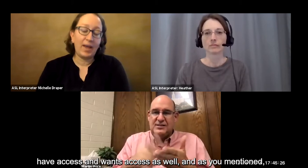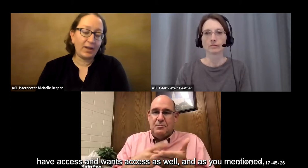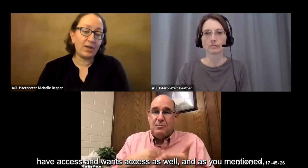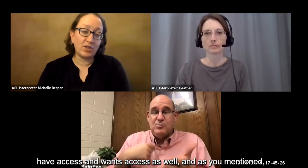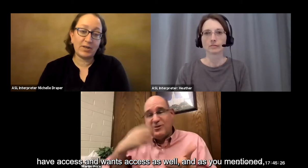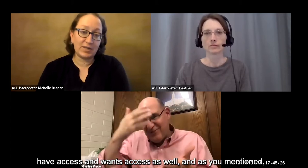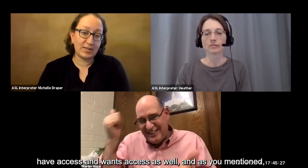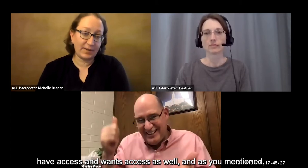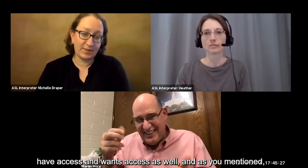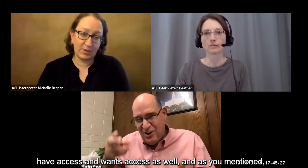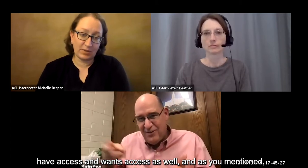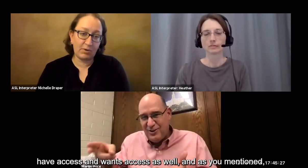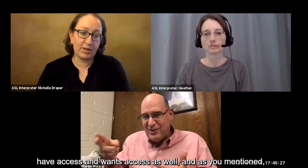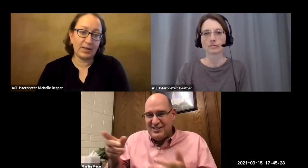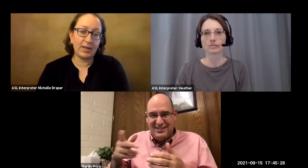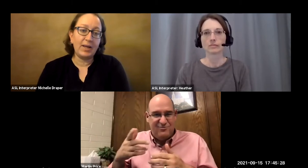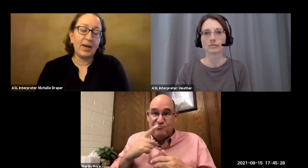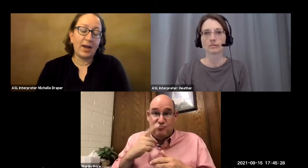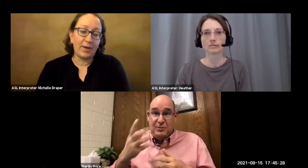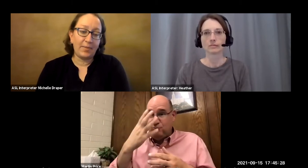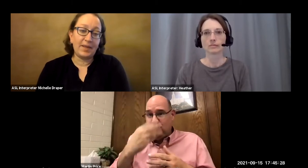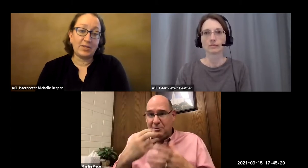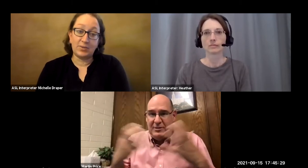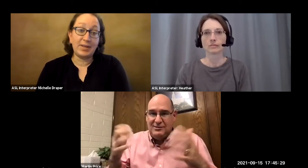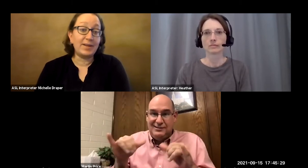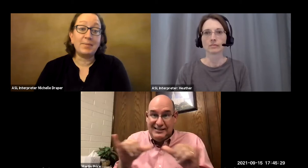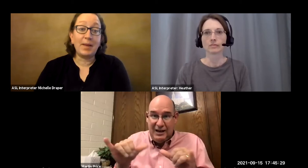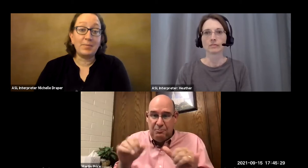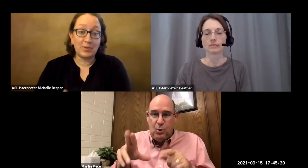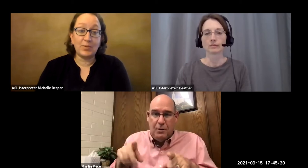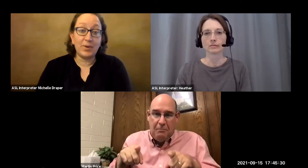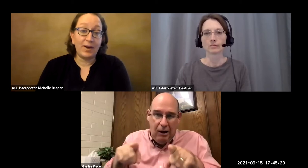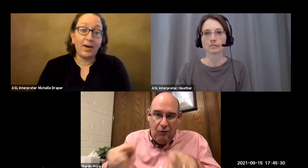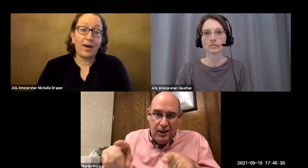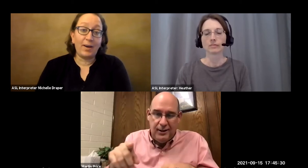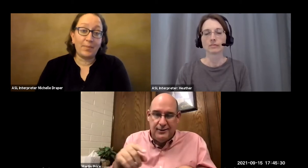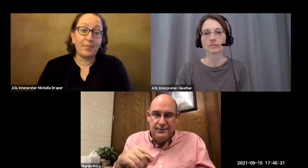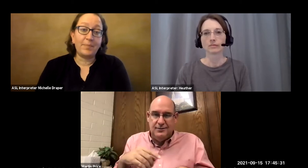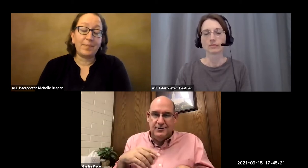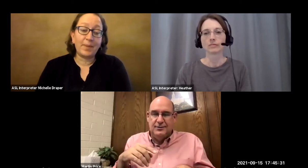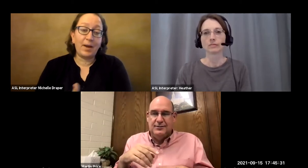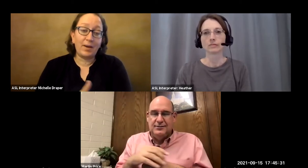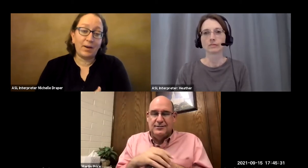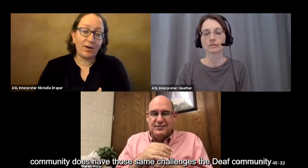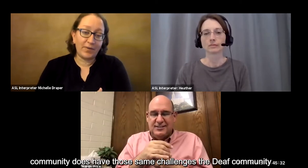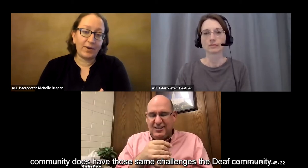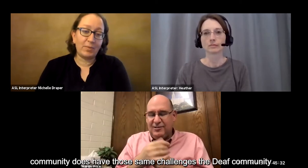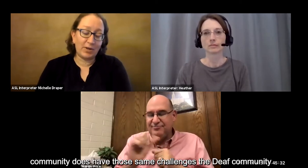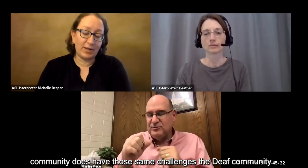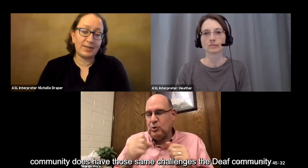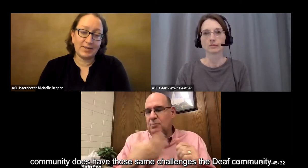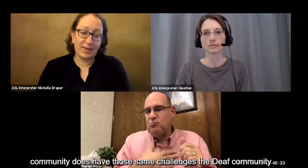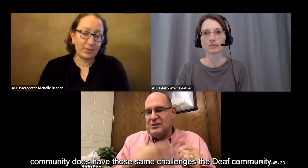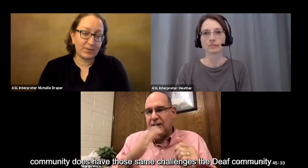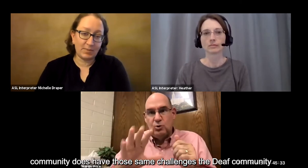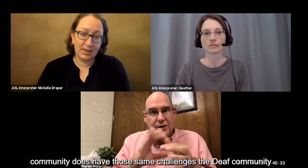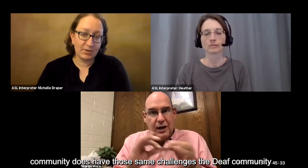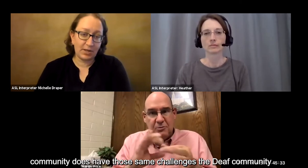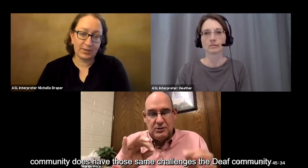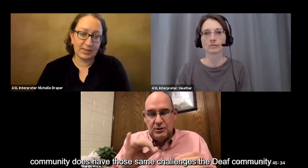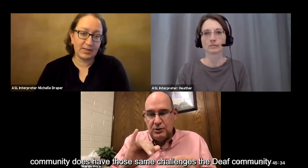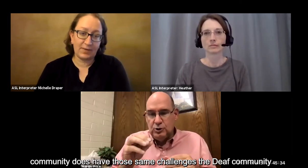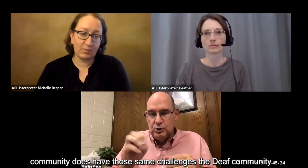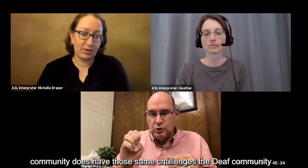well. And as you mentioned, definitely some of those community issues, and sometimes too. Hard of hearing community does have those